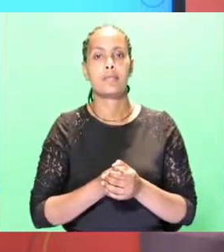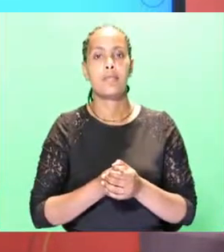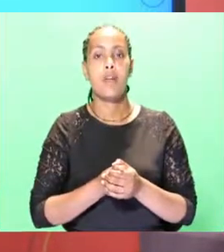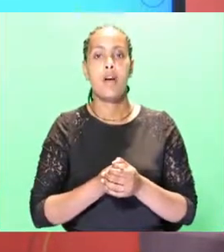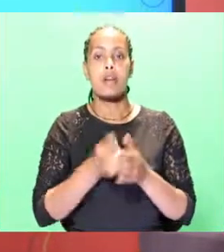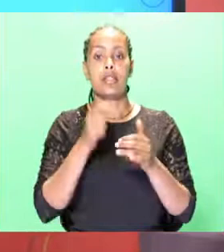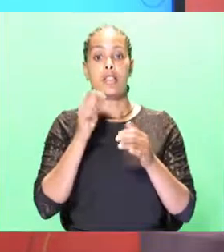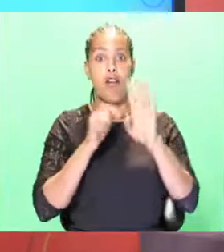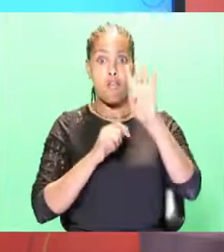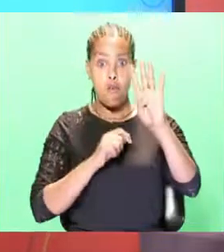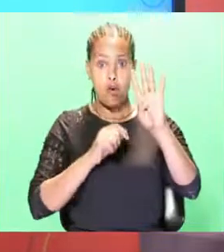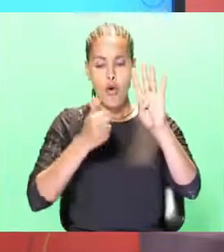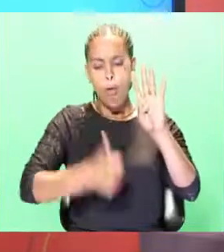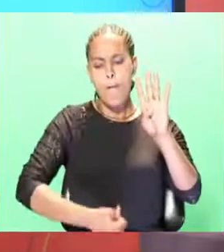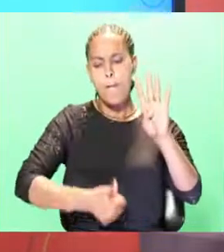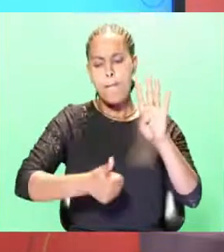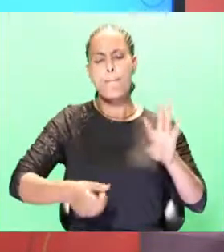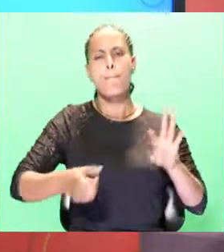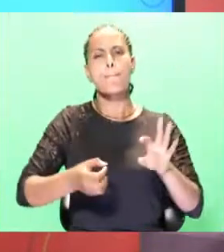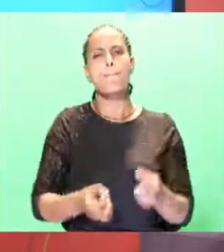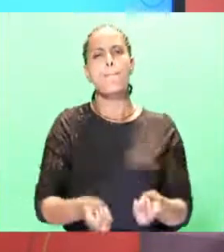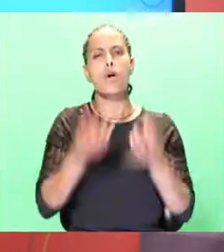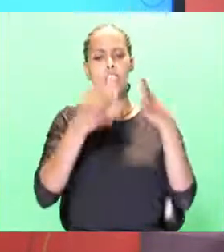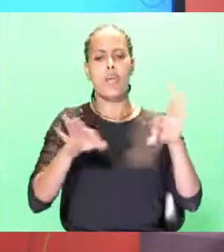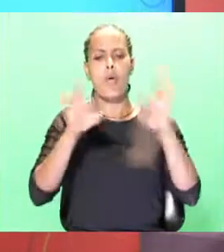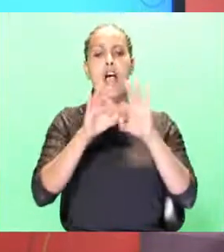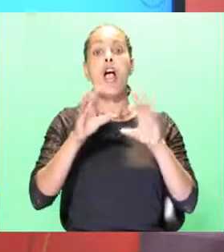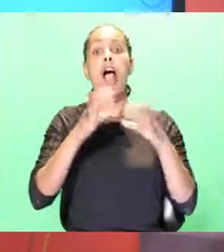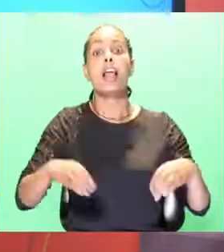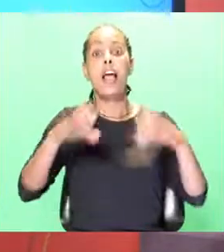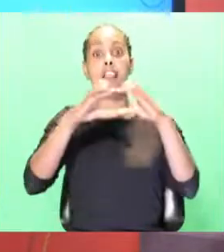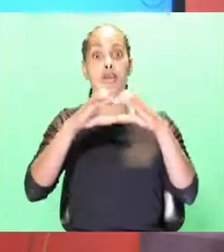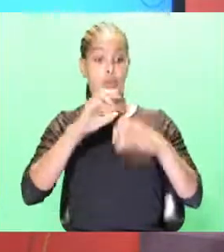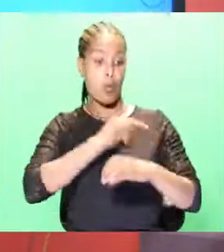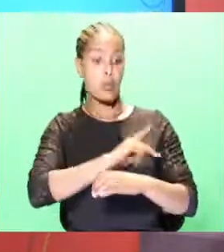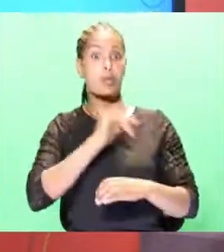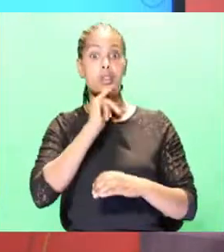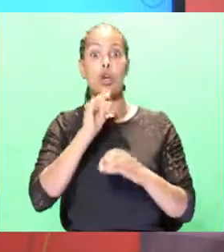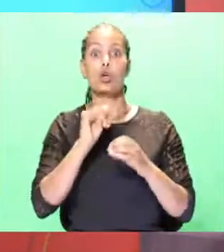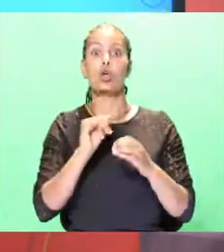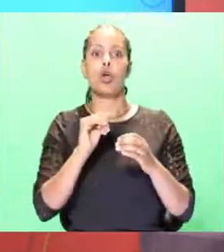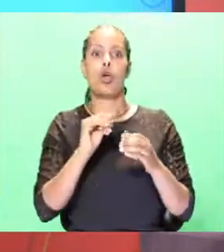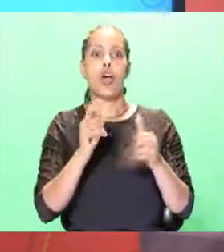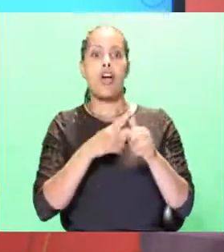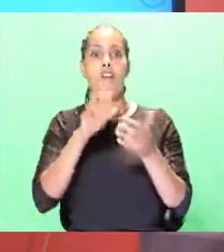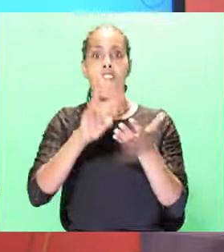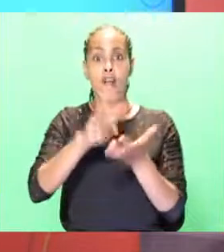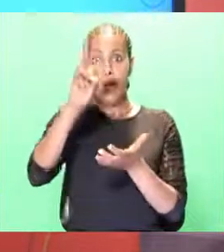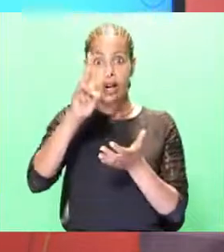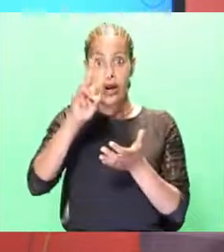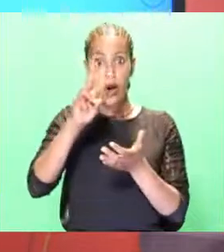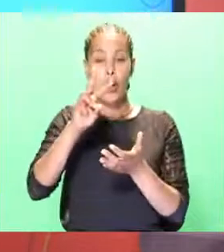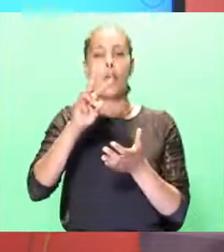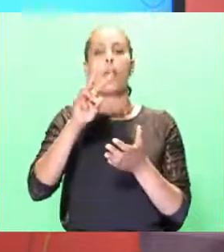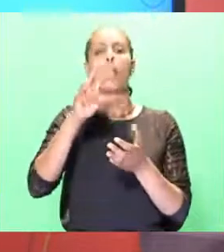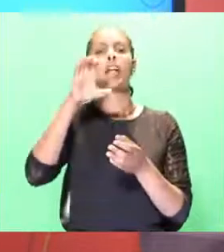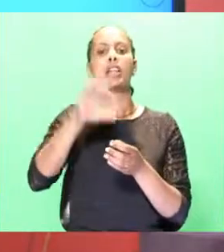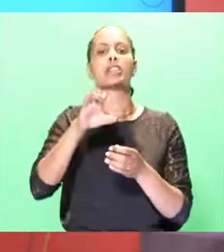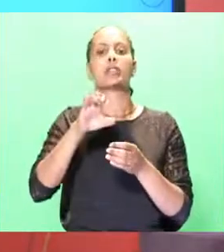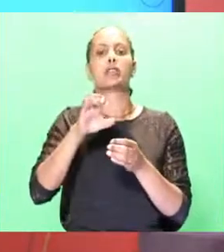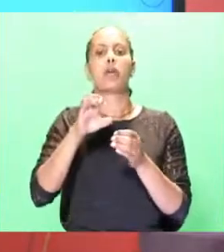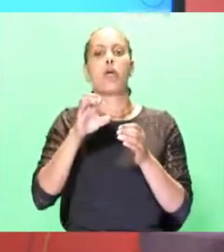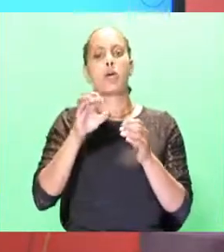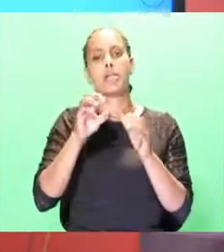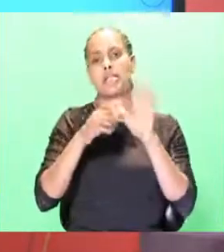The 4 most important colligative properties of a solution are vapor pressure lowering, denoted by